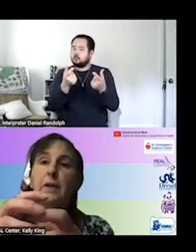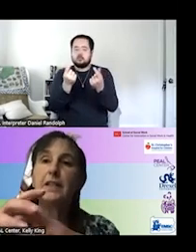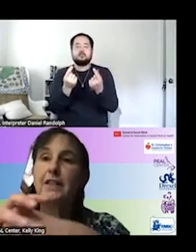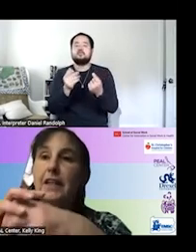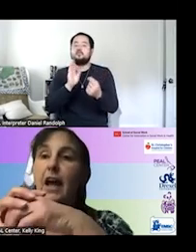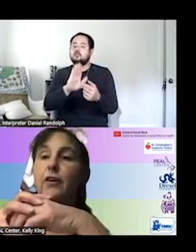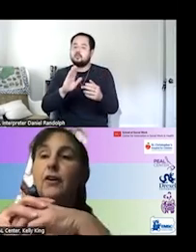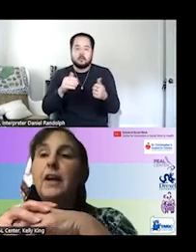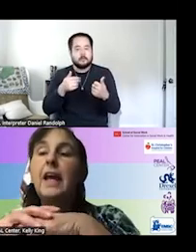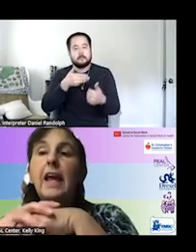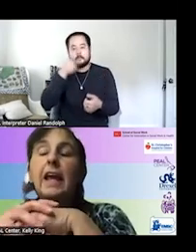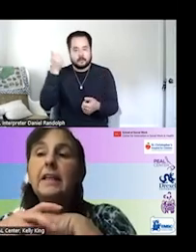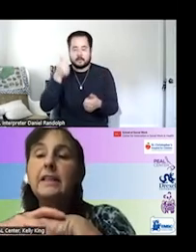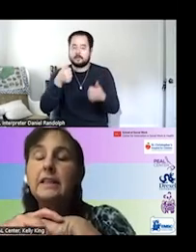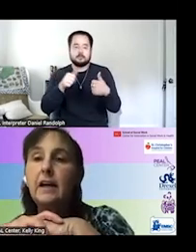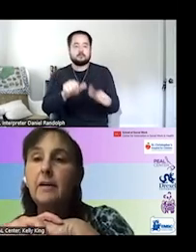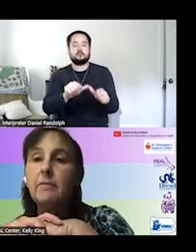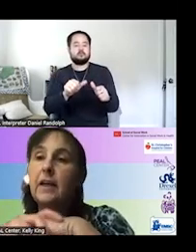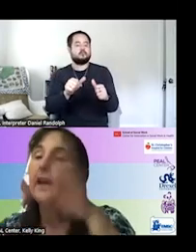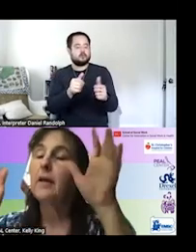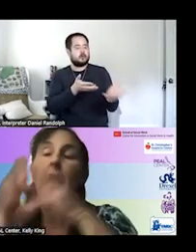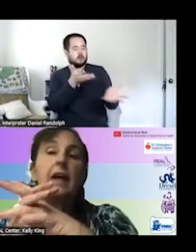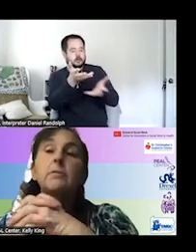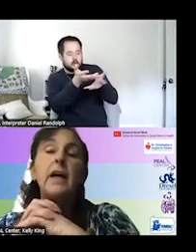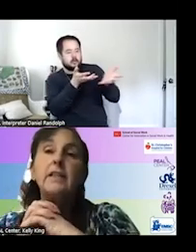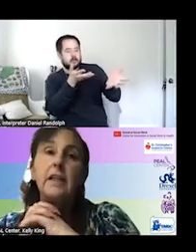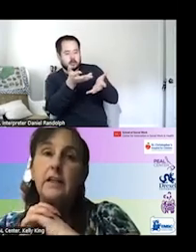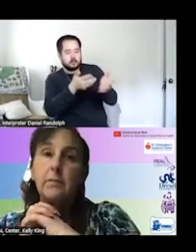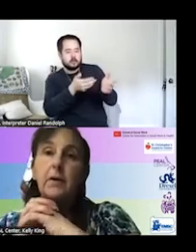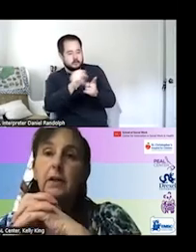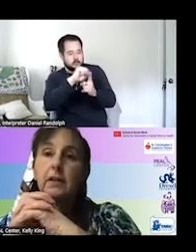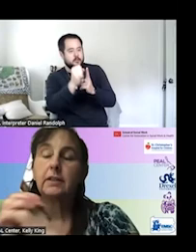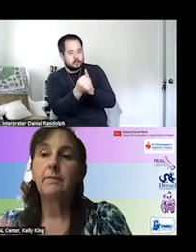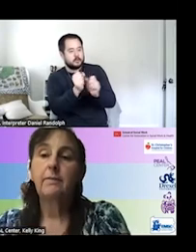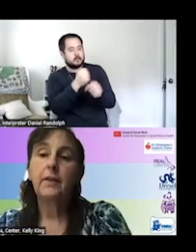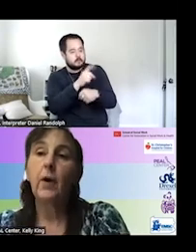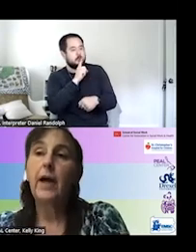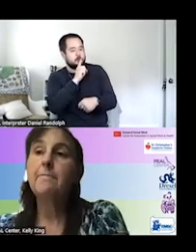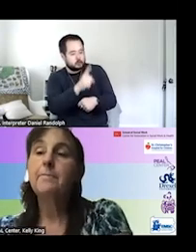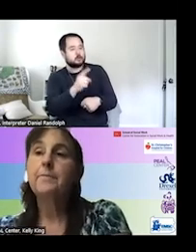those pieces together and maximize the experience.